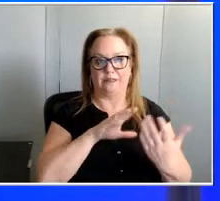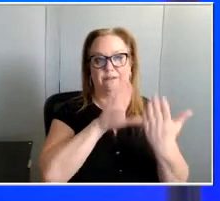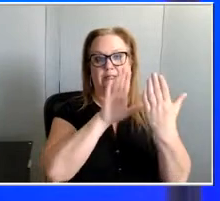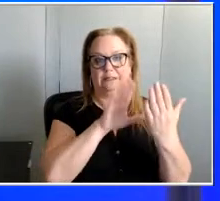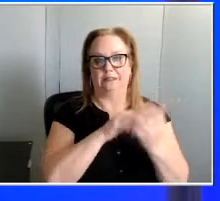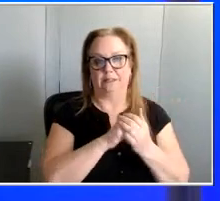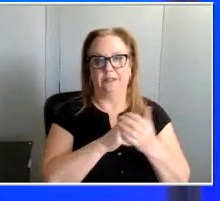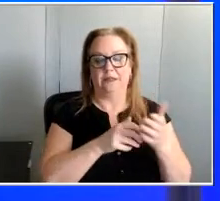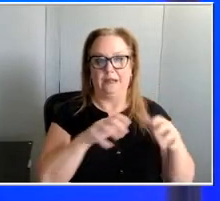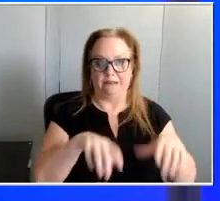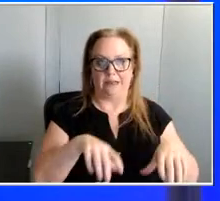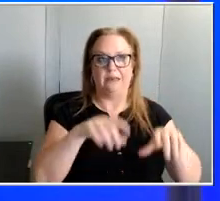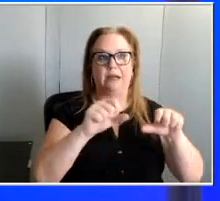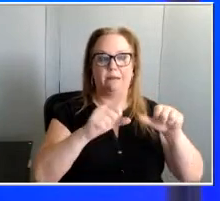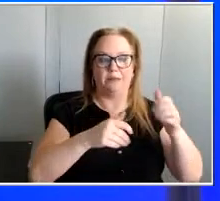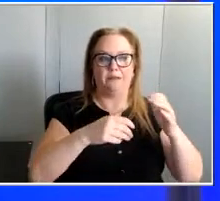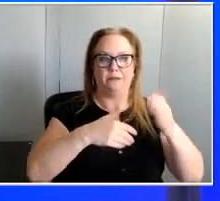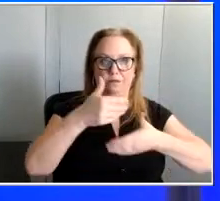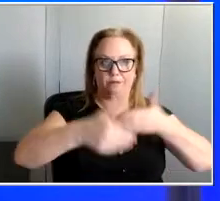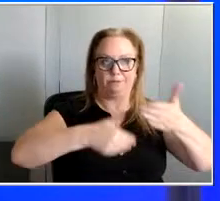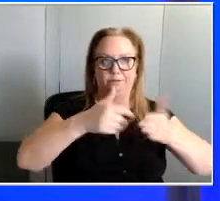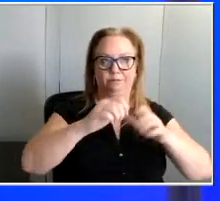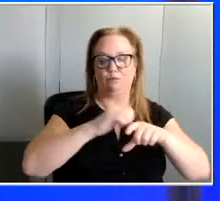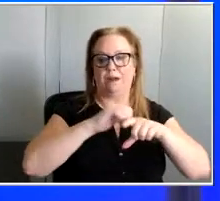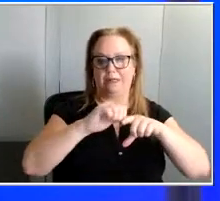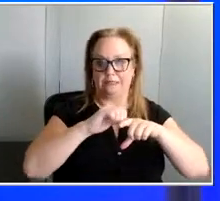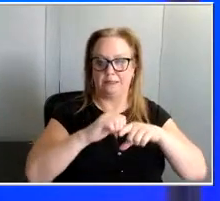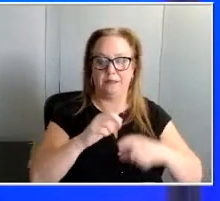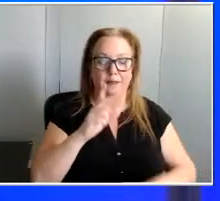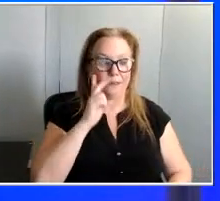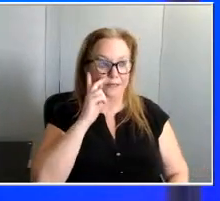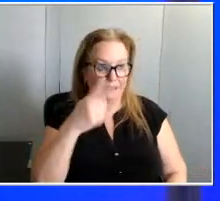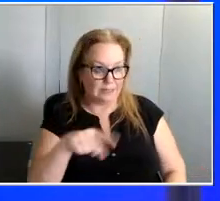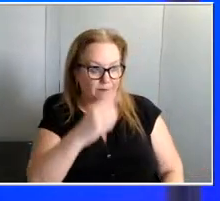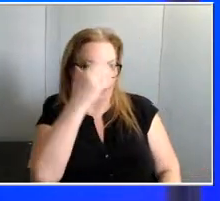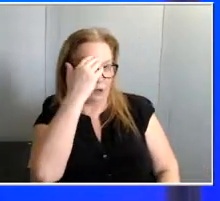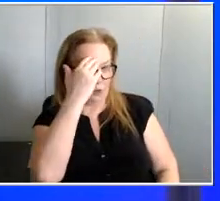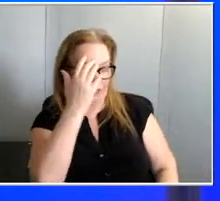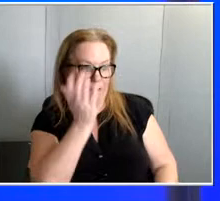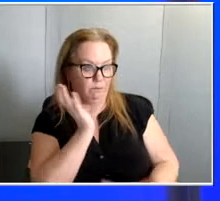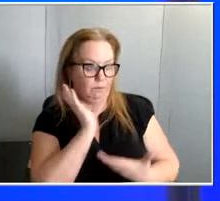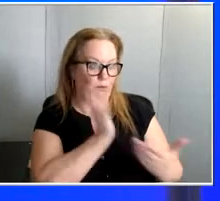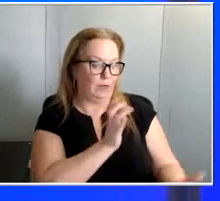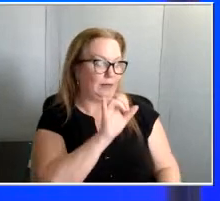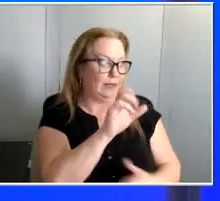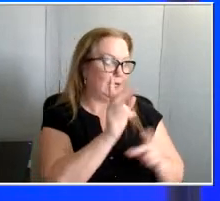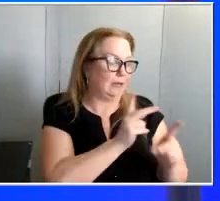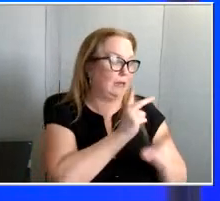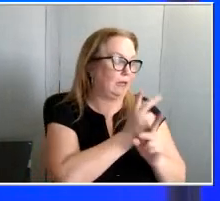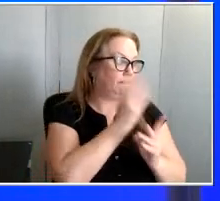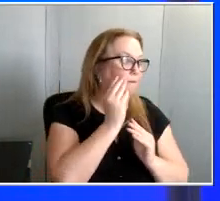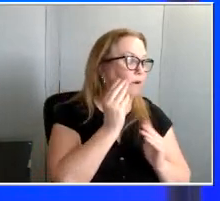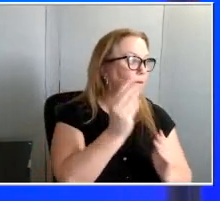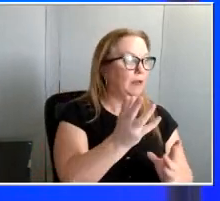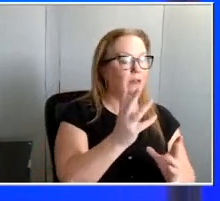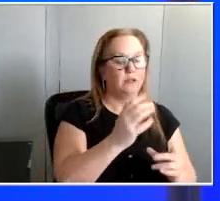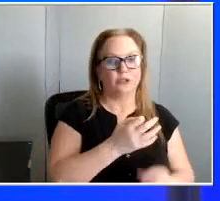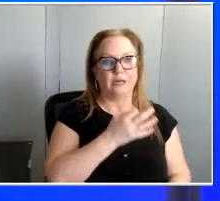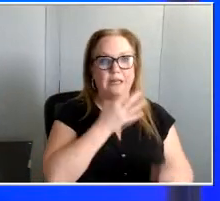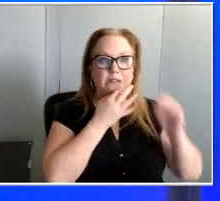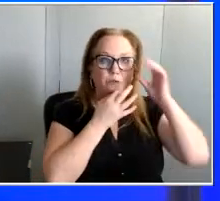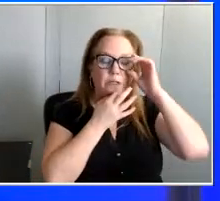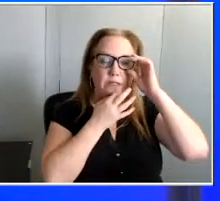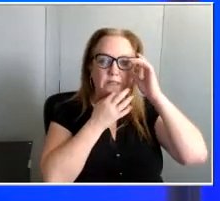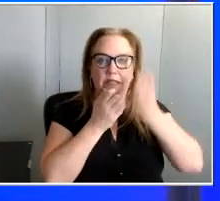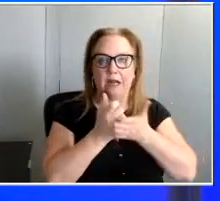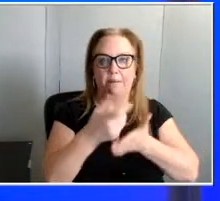processes and protocols to be successful. So to see them, to know that we can bring that type of information and expertise and help them